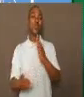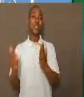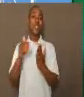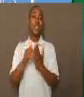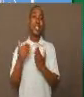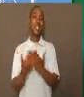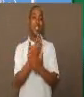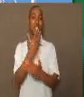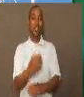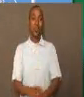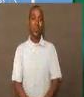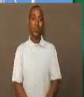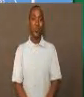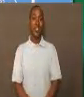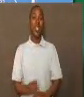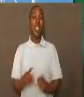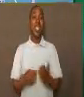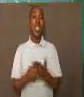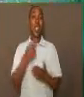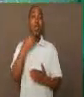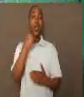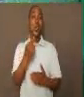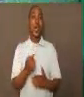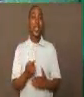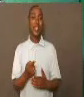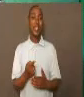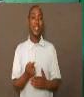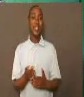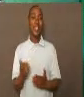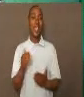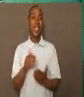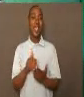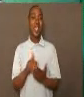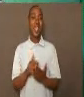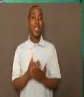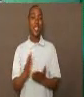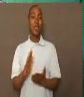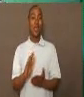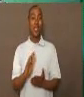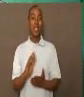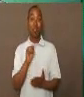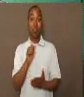regularly. This means that they cannot be depleted.